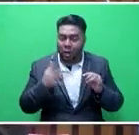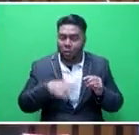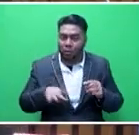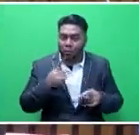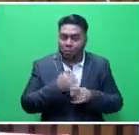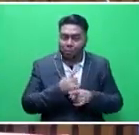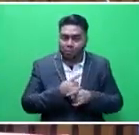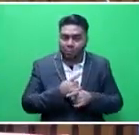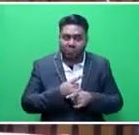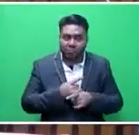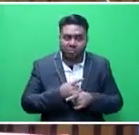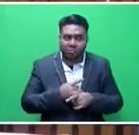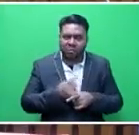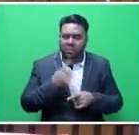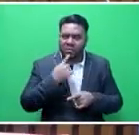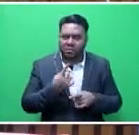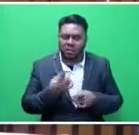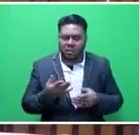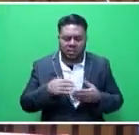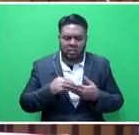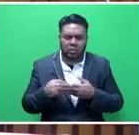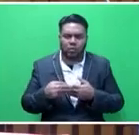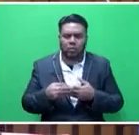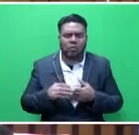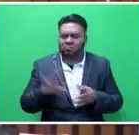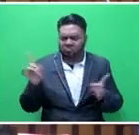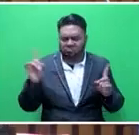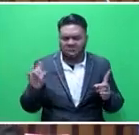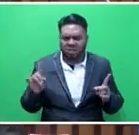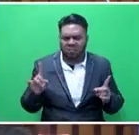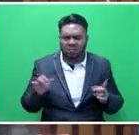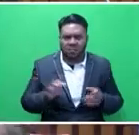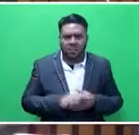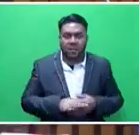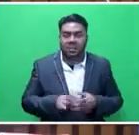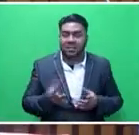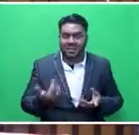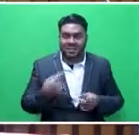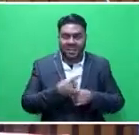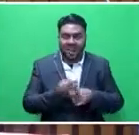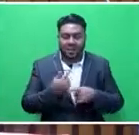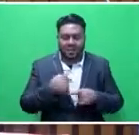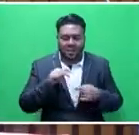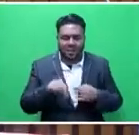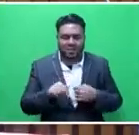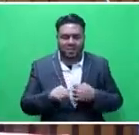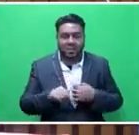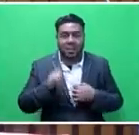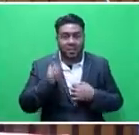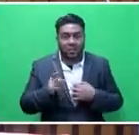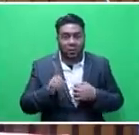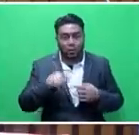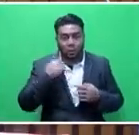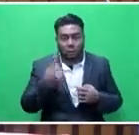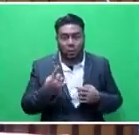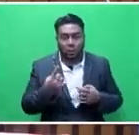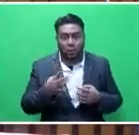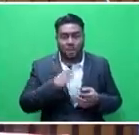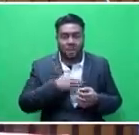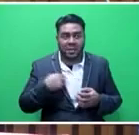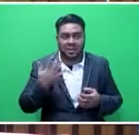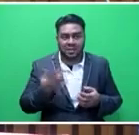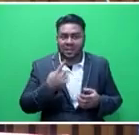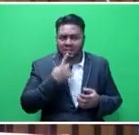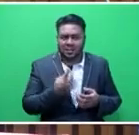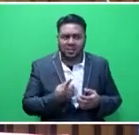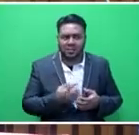also make, he said, oh, it leads to nepotism, corruption. No, it doesn't. Because you see, he's guided by this. If tomorrow the Honourable Minister gives